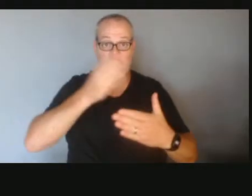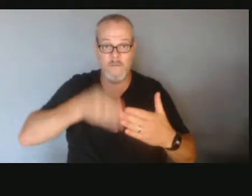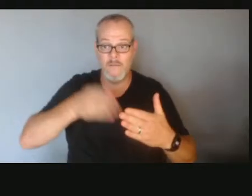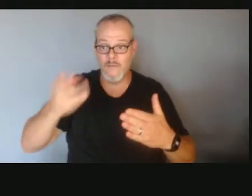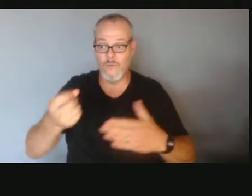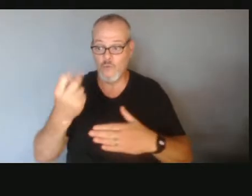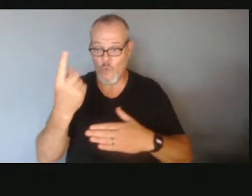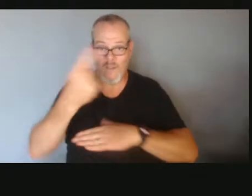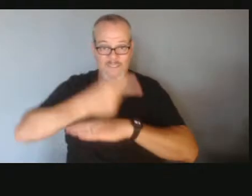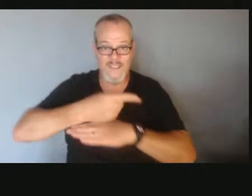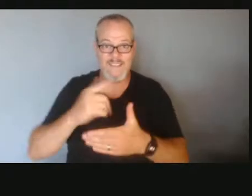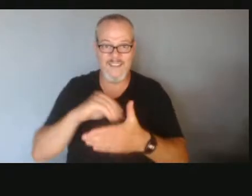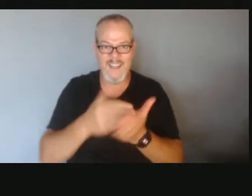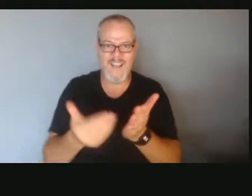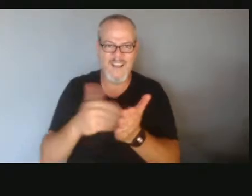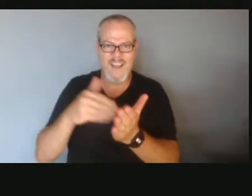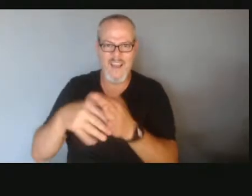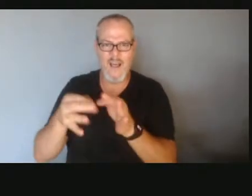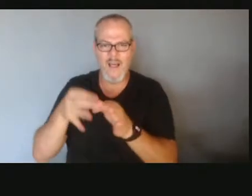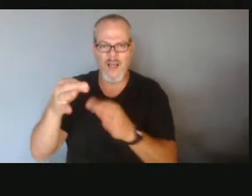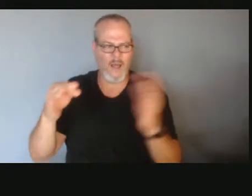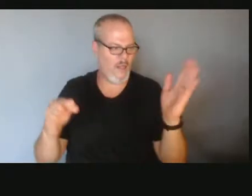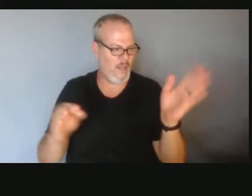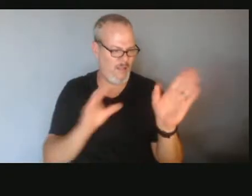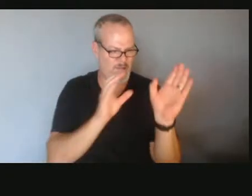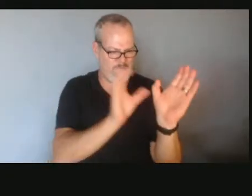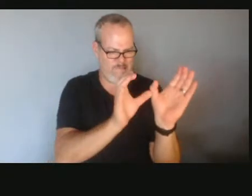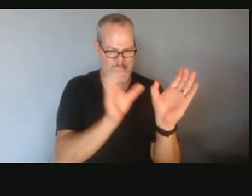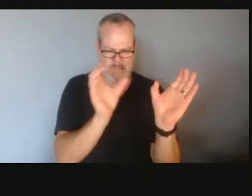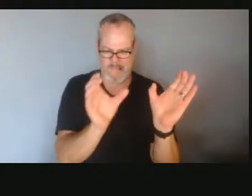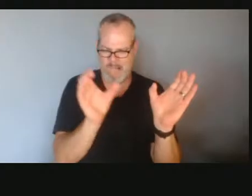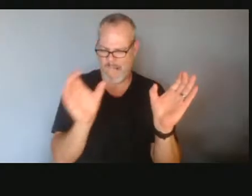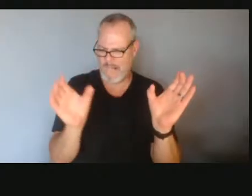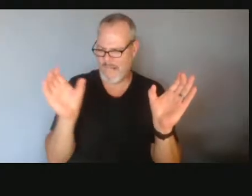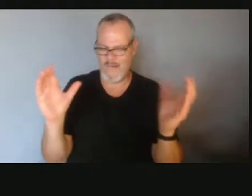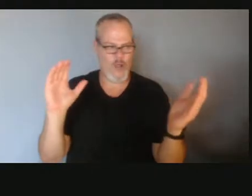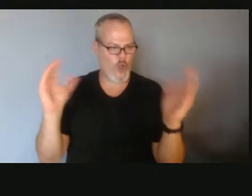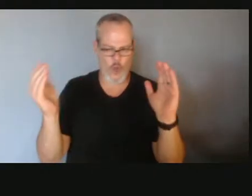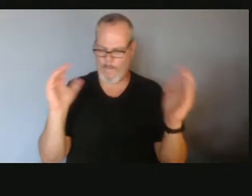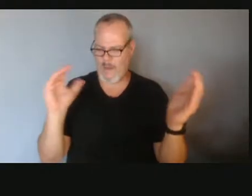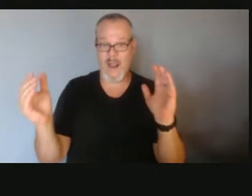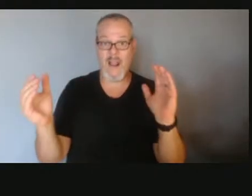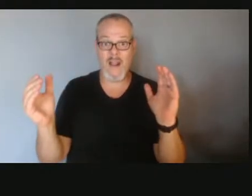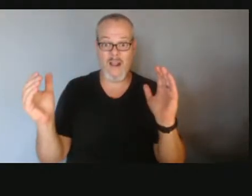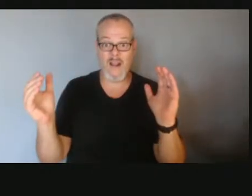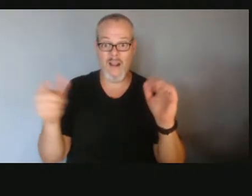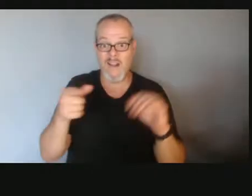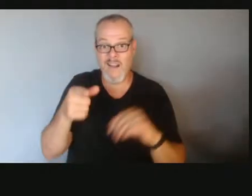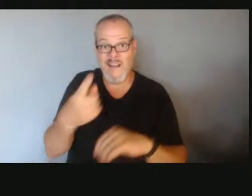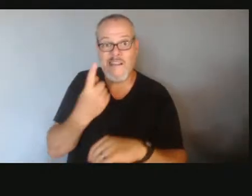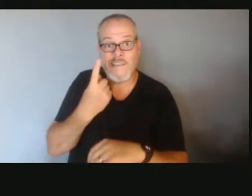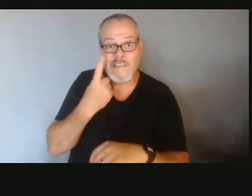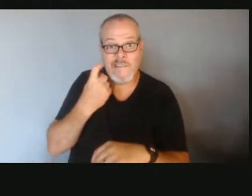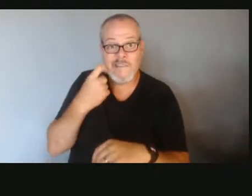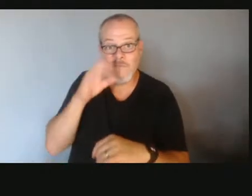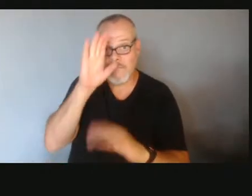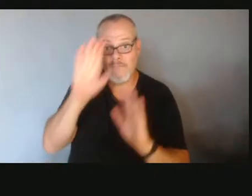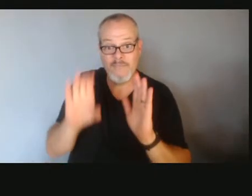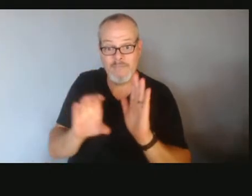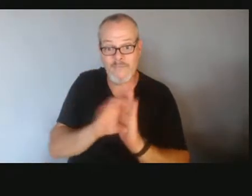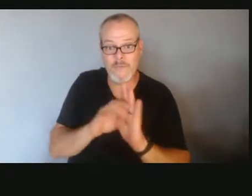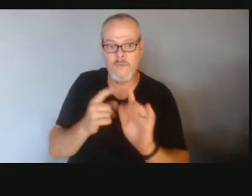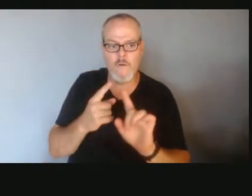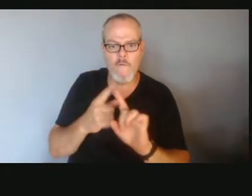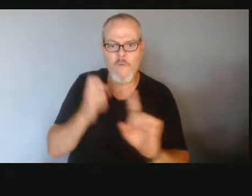those snapshots one to the other. Right? So our most recent snapshot comes from, let me zoom this